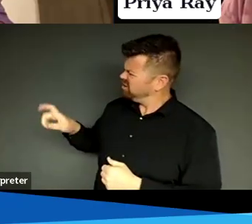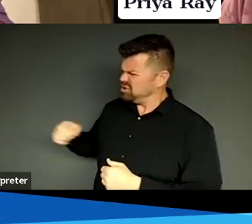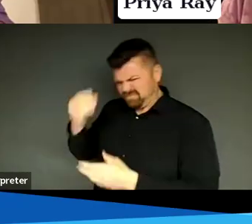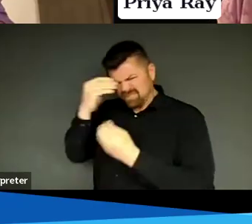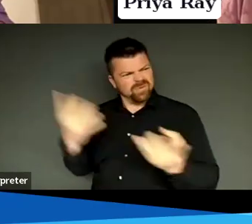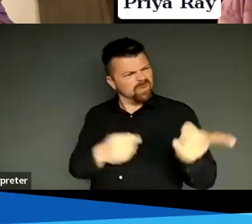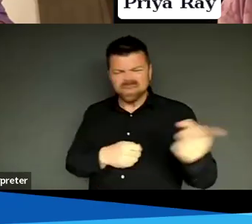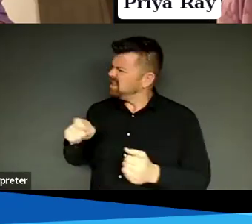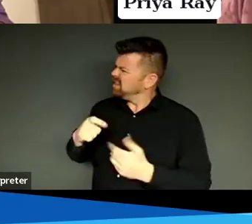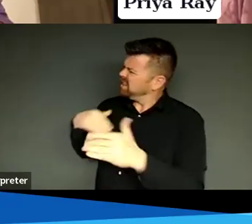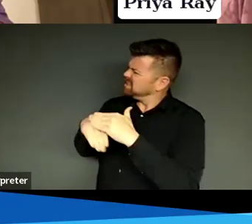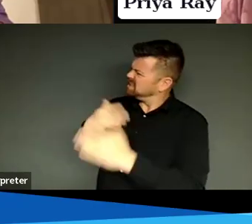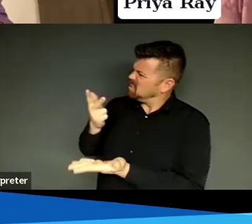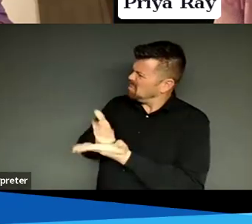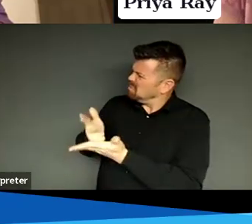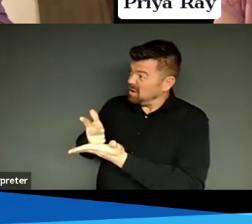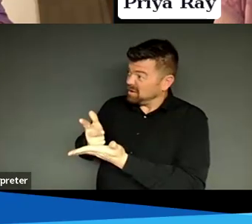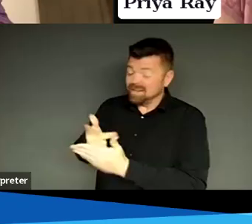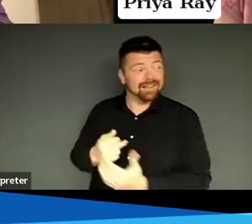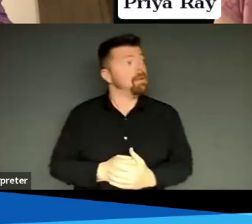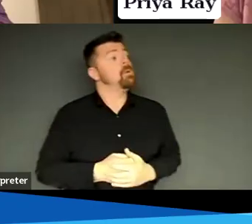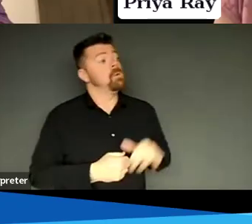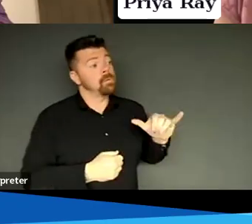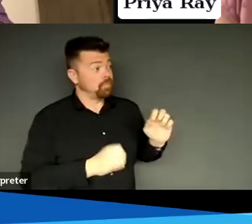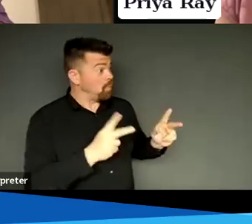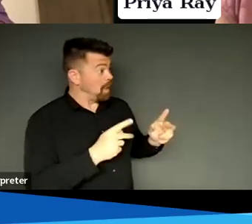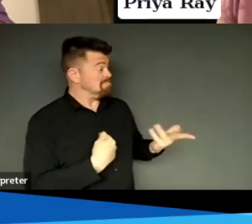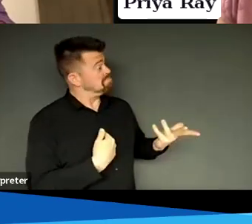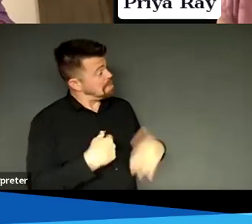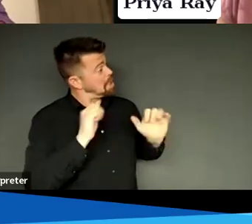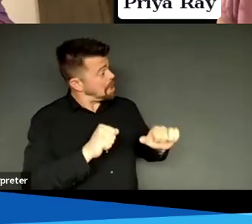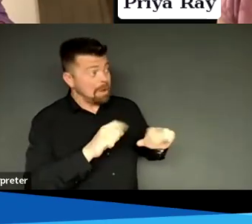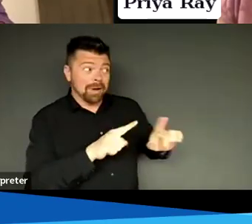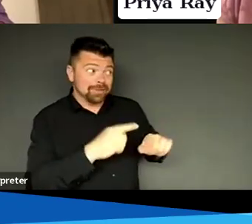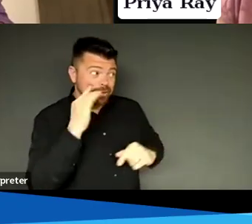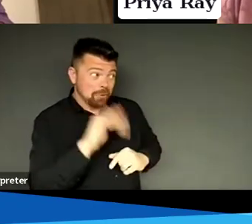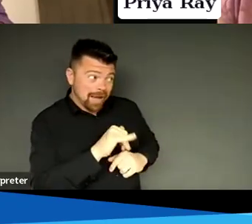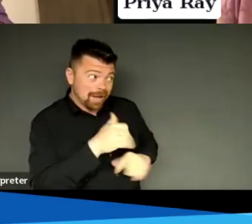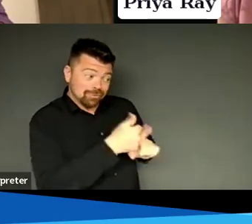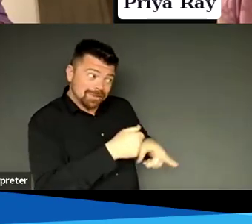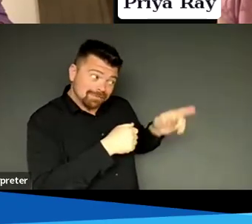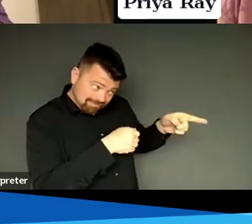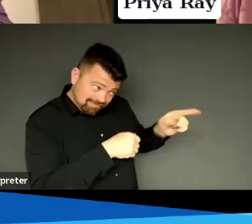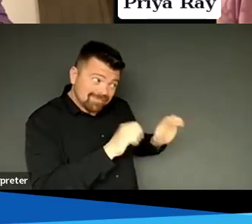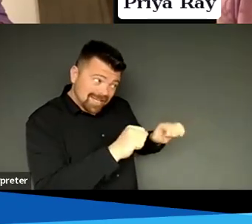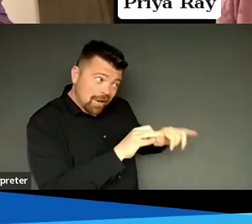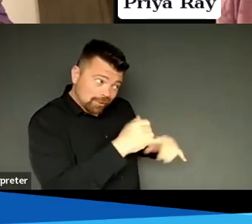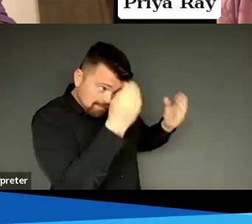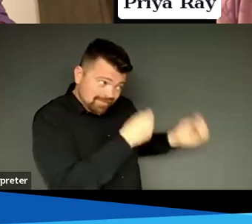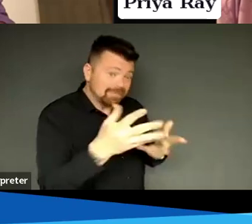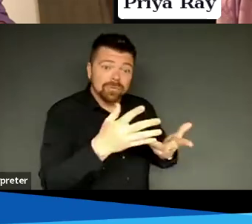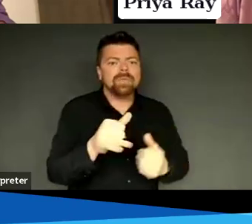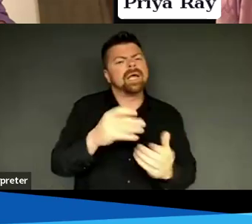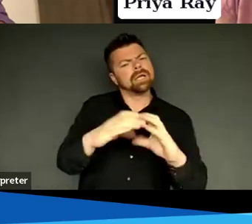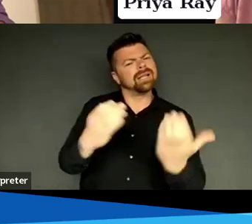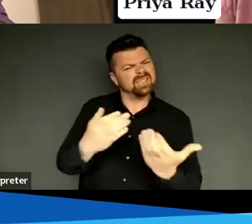like, okay, but you should tell them too. You should tell them too, because you do take classes and that is accommodating to